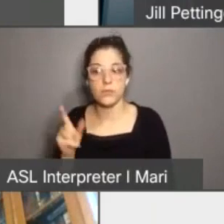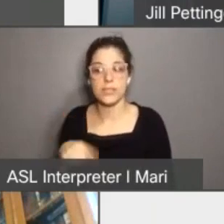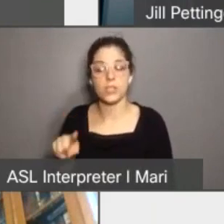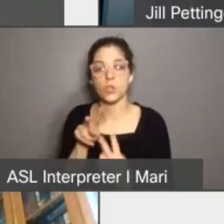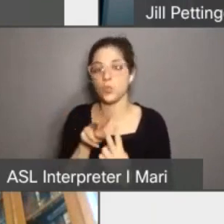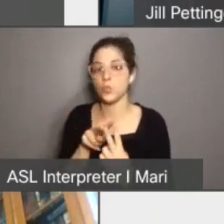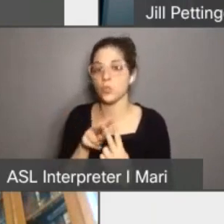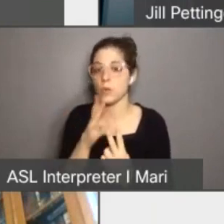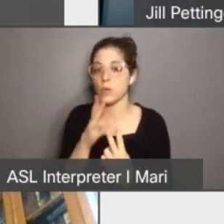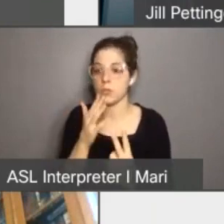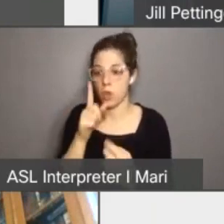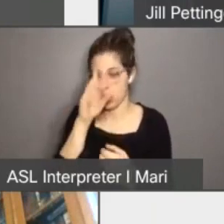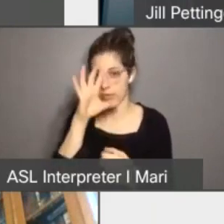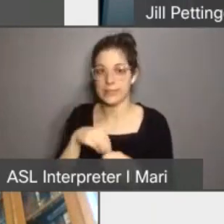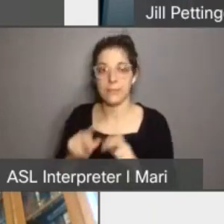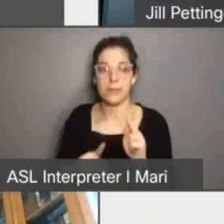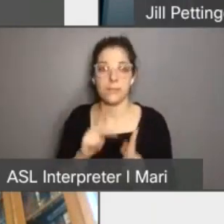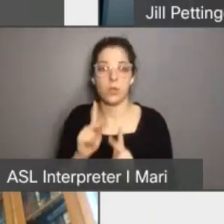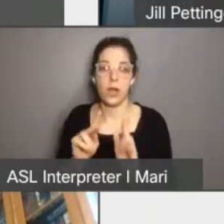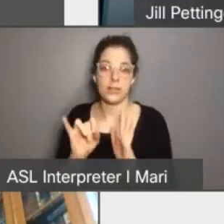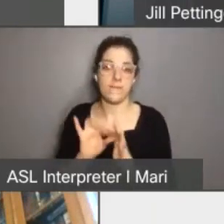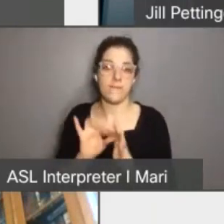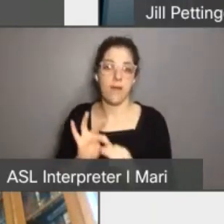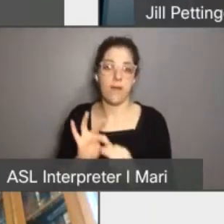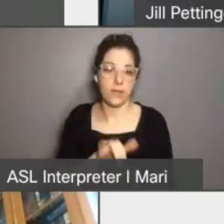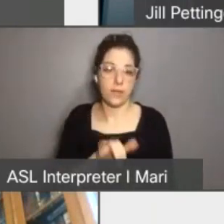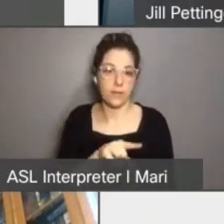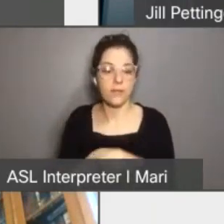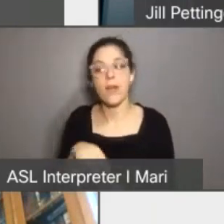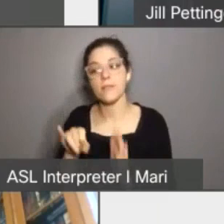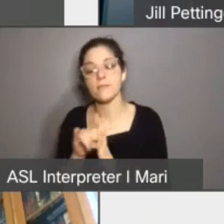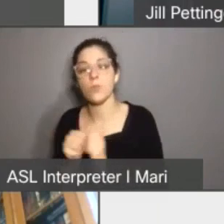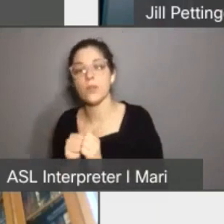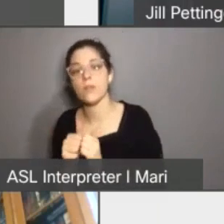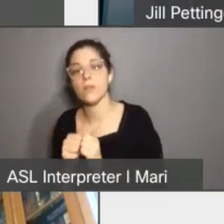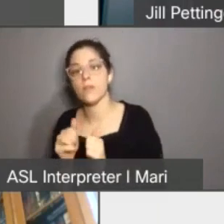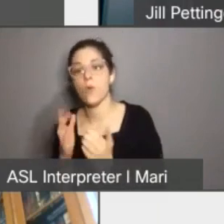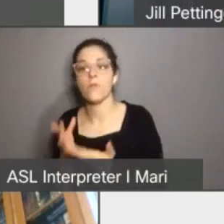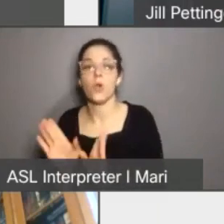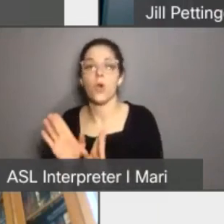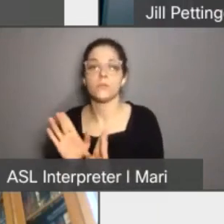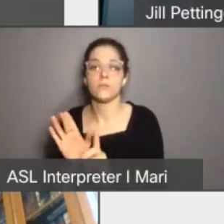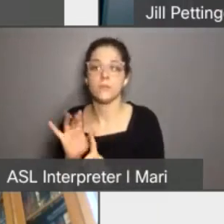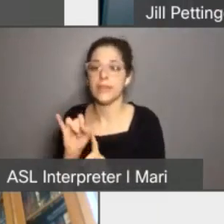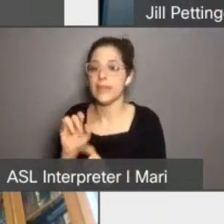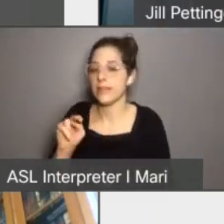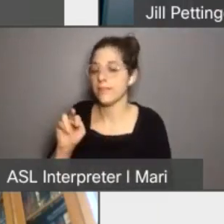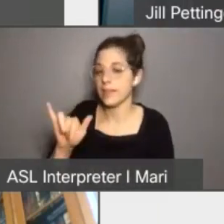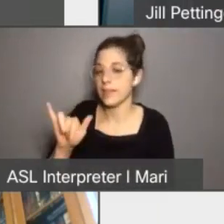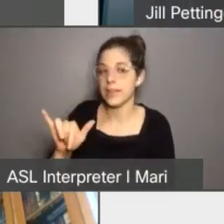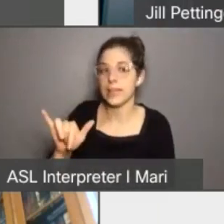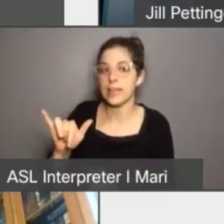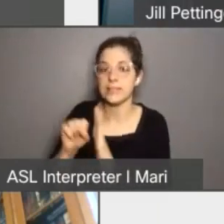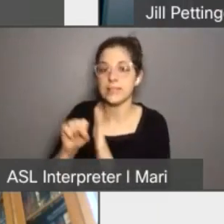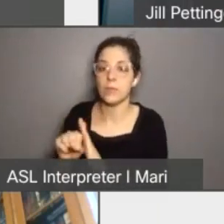colors that autistic people identify with it. They also identify with overall the infinity symbol instead of the puzzle piece. But